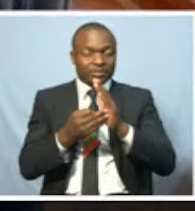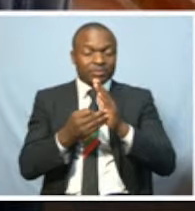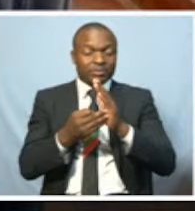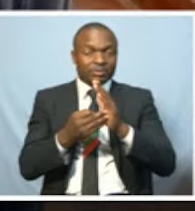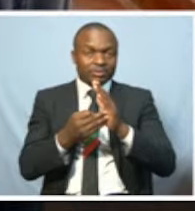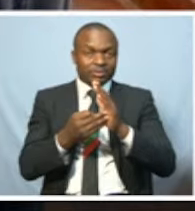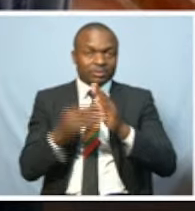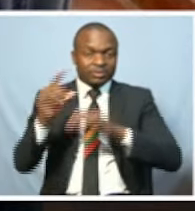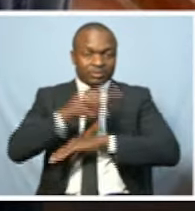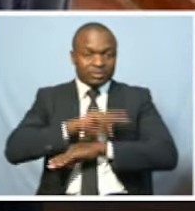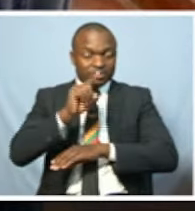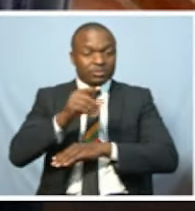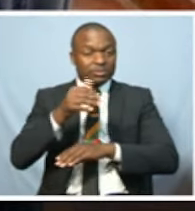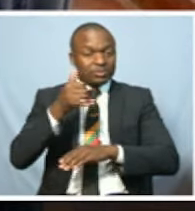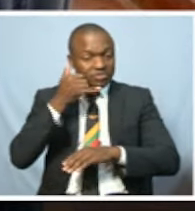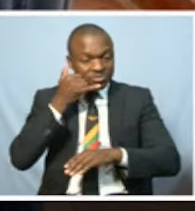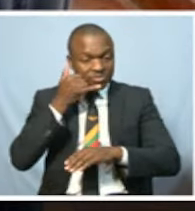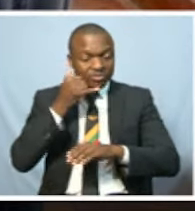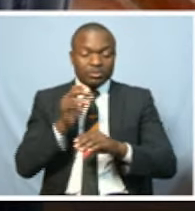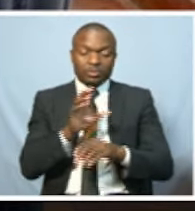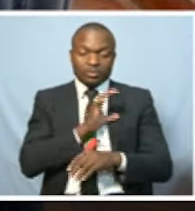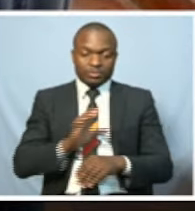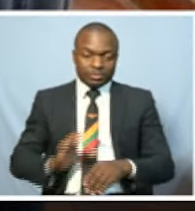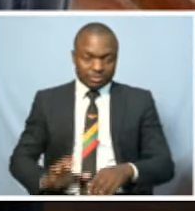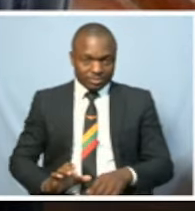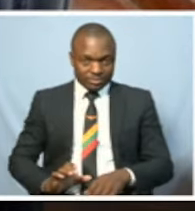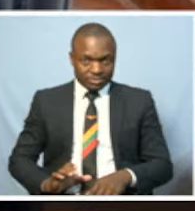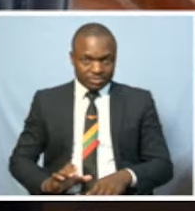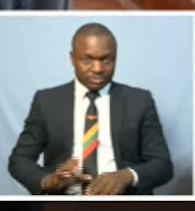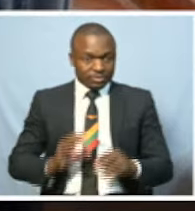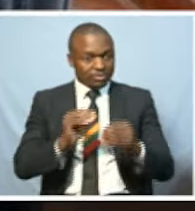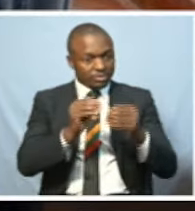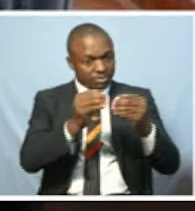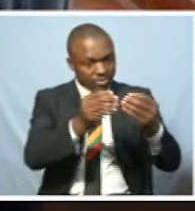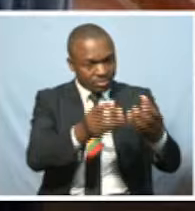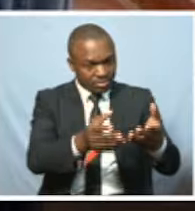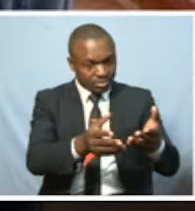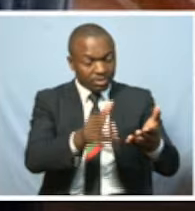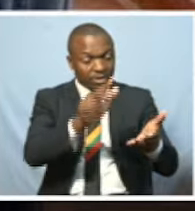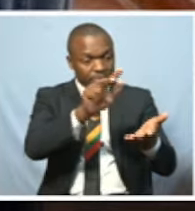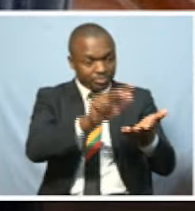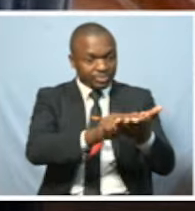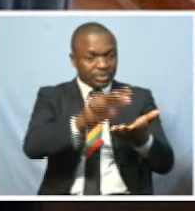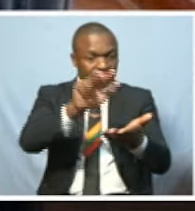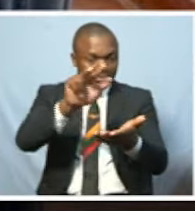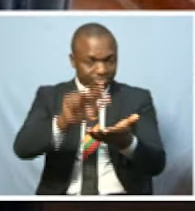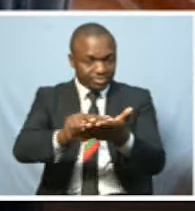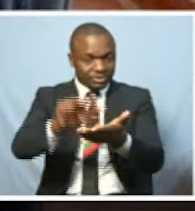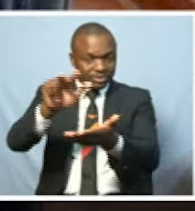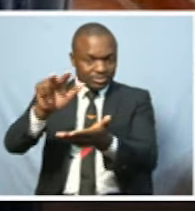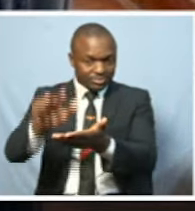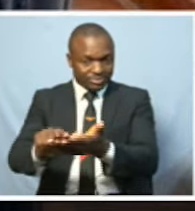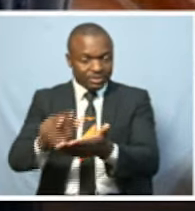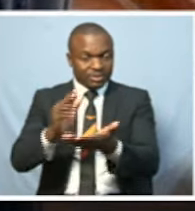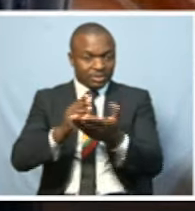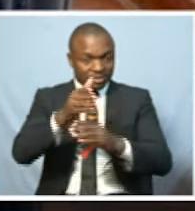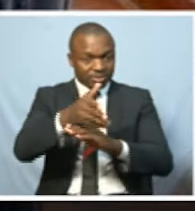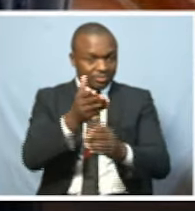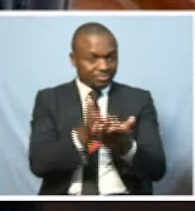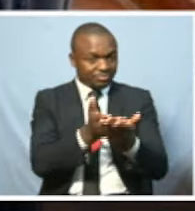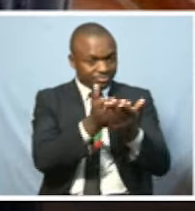all the documents, you call the contractor, then you give it to all the signatories to sign and submit.